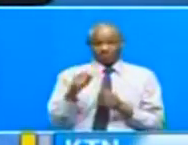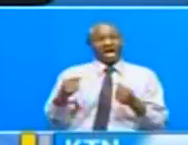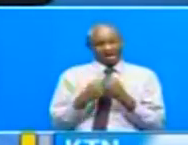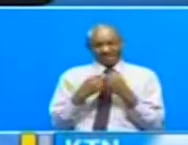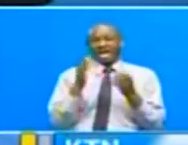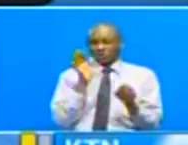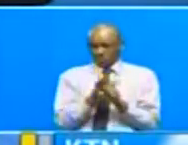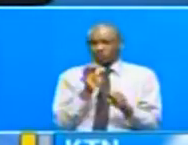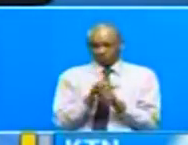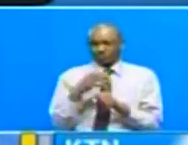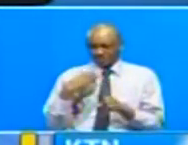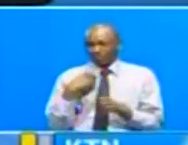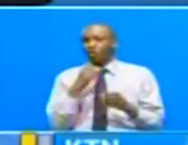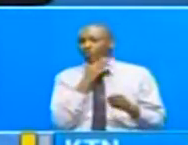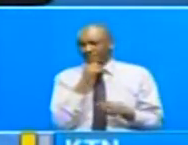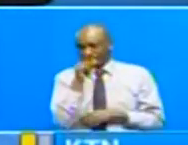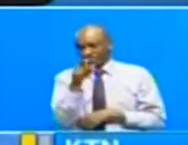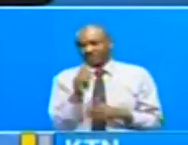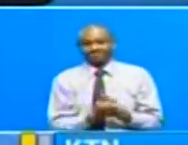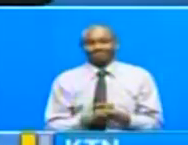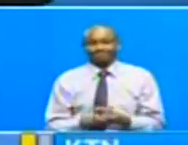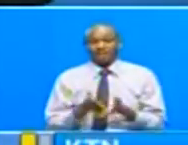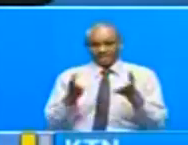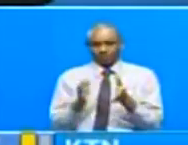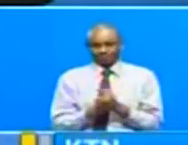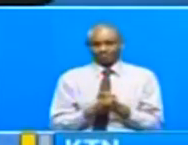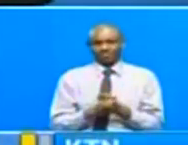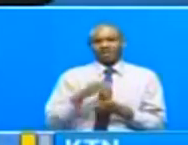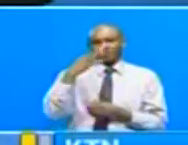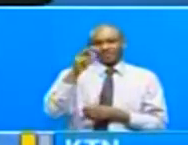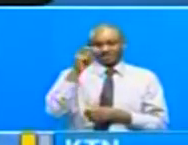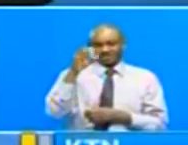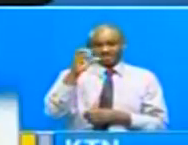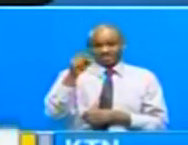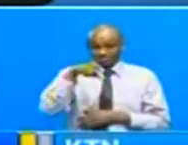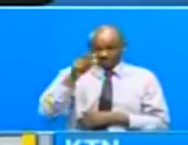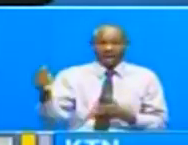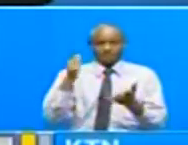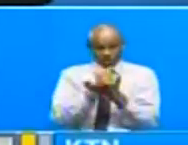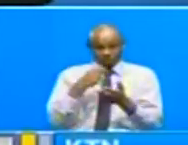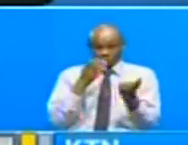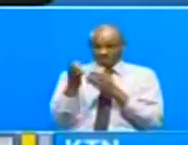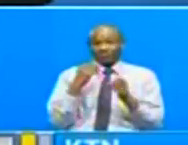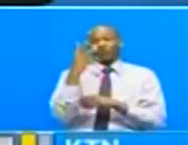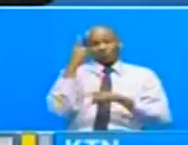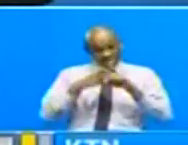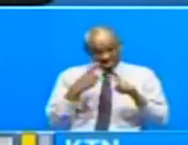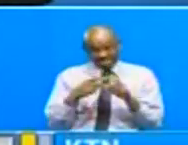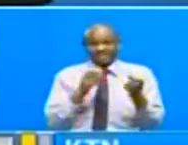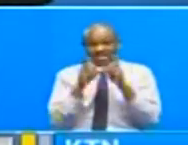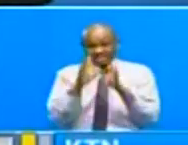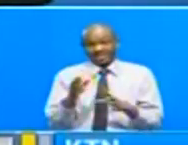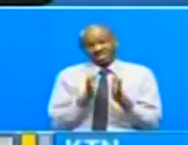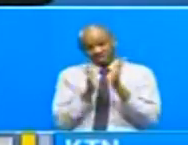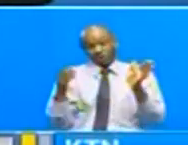quite a lot of reactions online as well. Moving on, Francis Wangusi has been reappointed to serve for a 4-year term as the